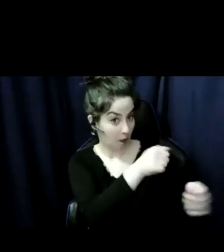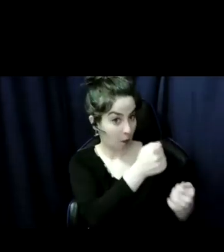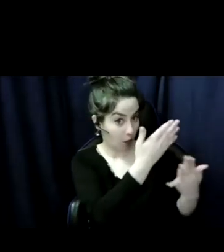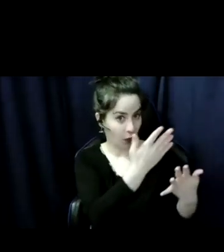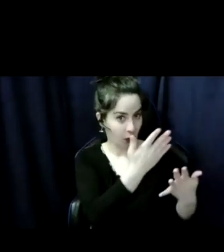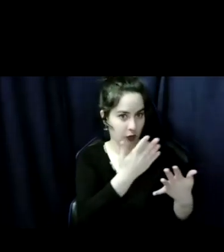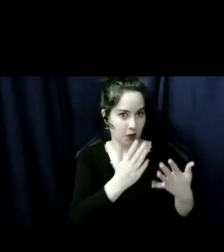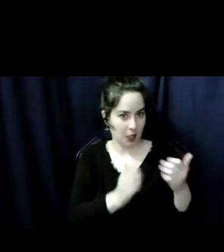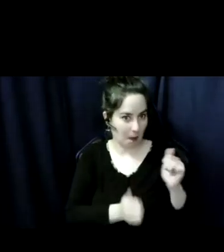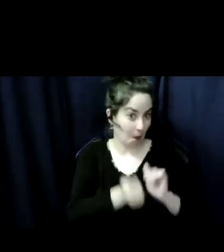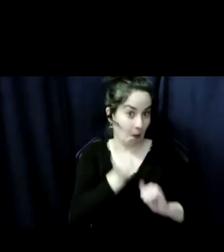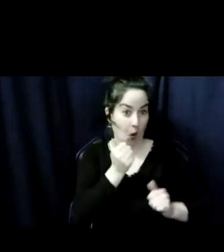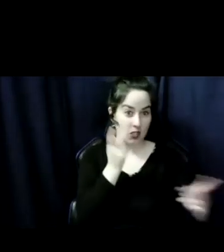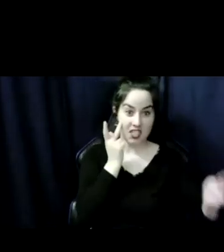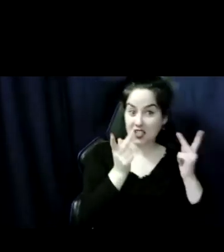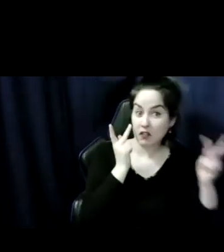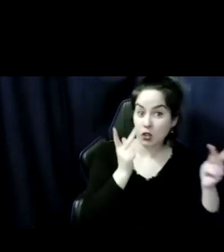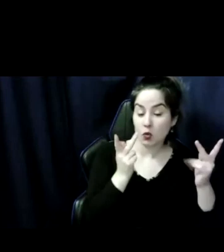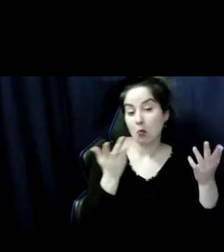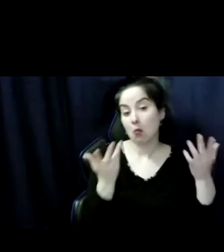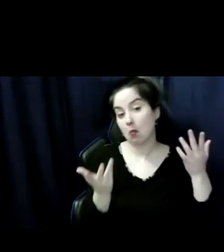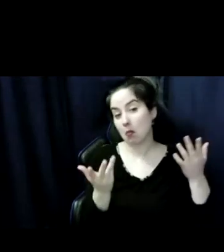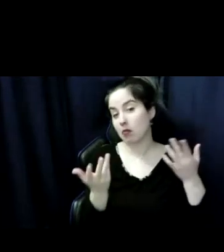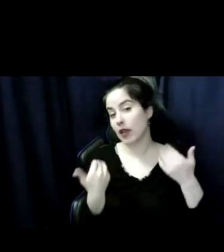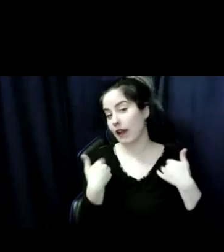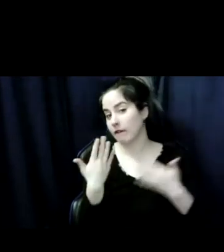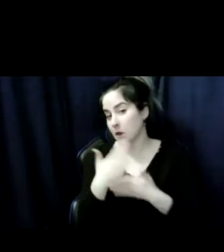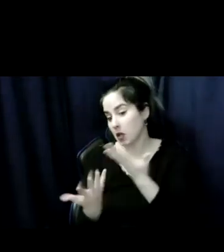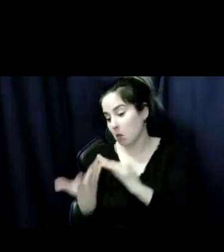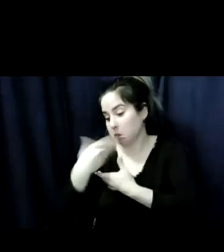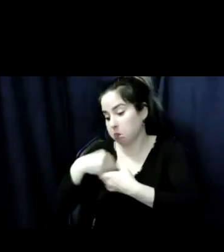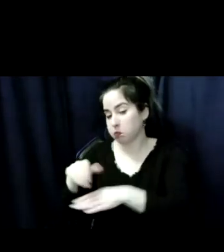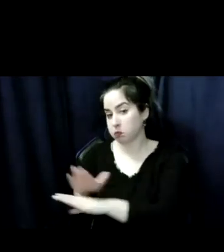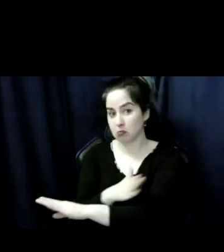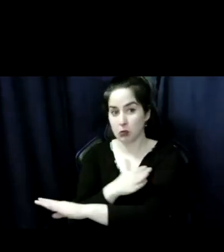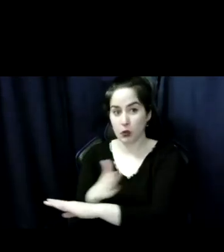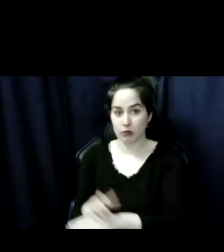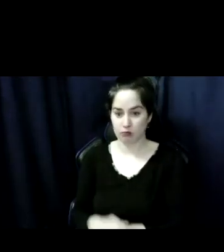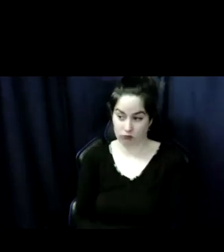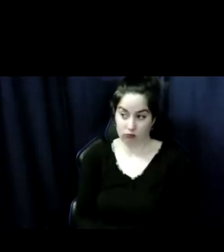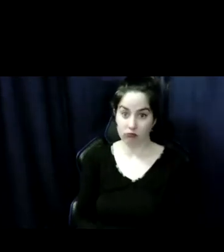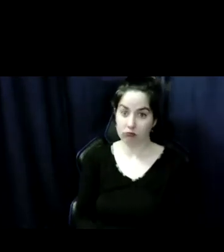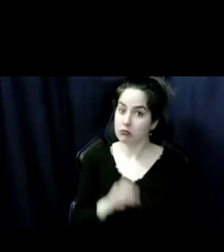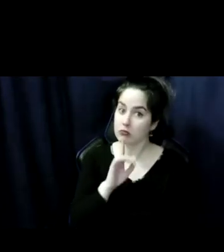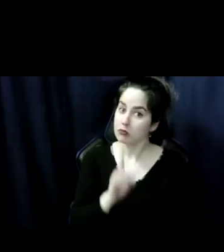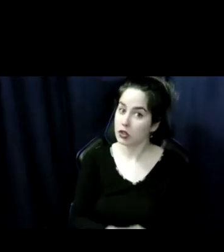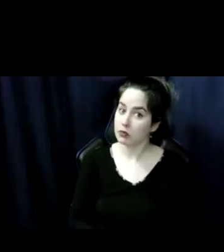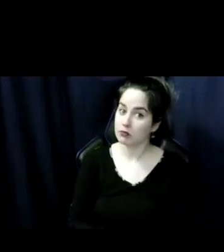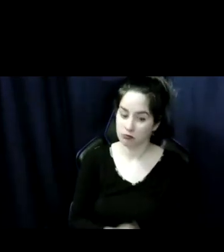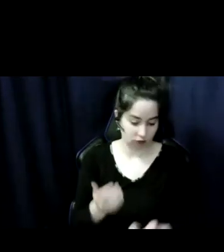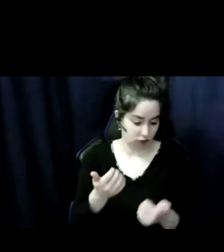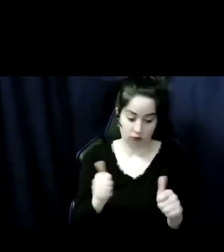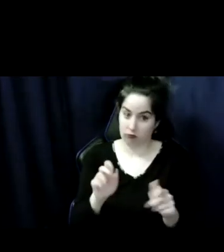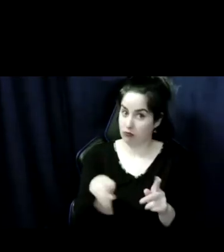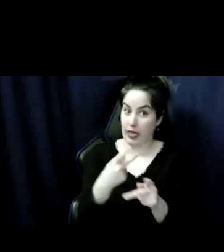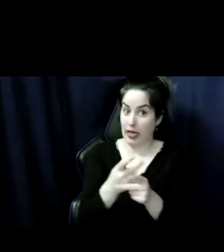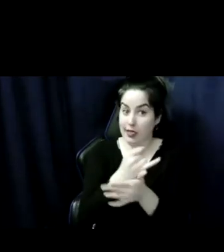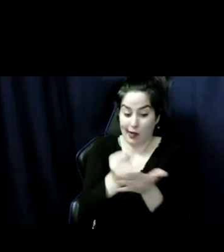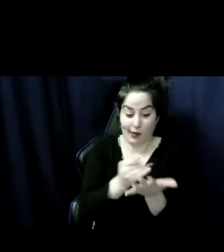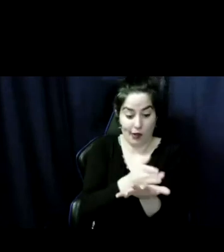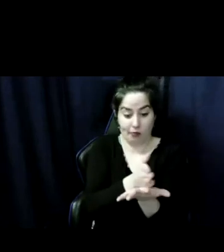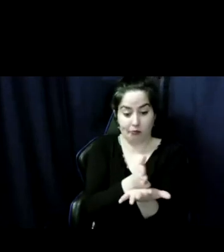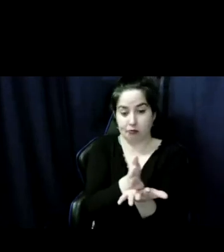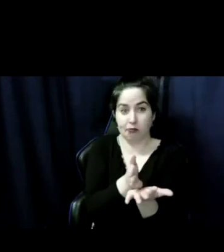but also perhaps incorporate music performance? Sure. Yeah, any discipline is totally